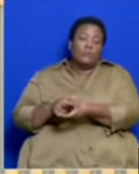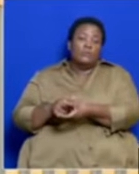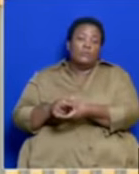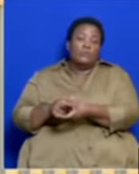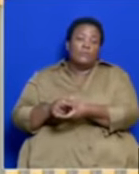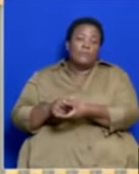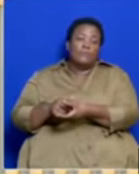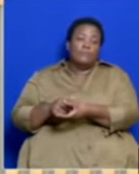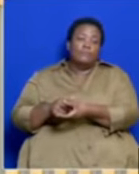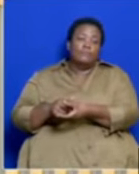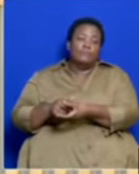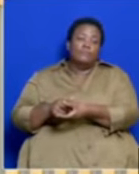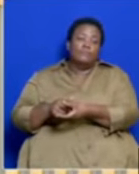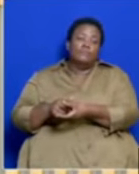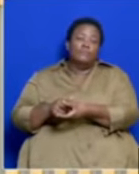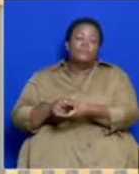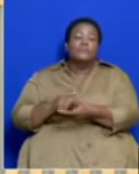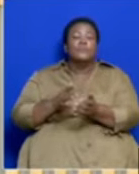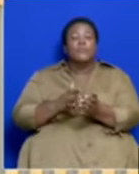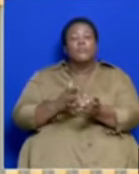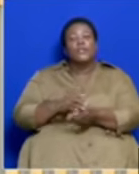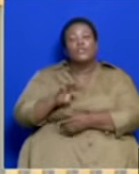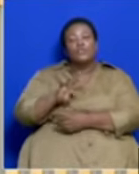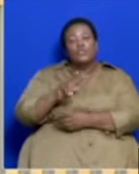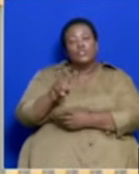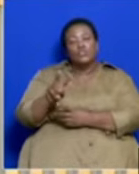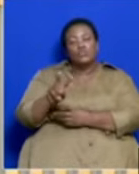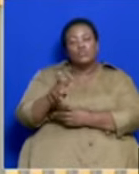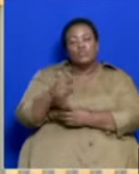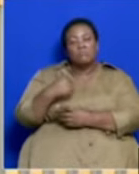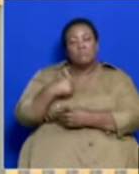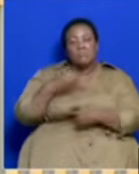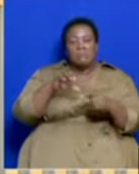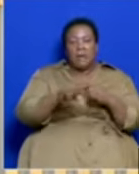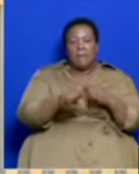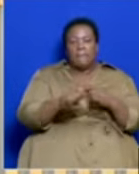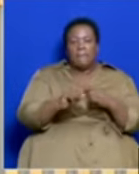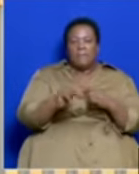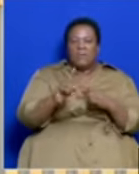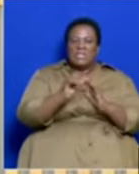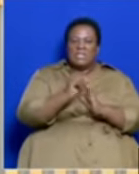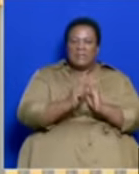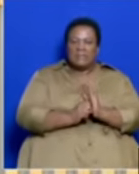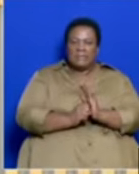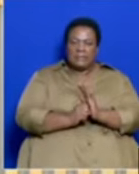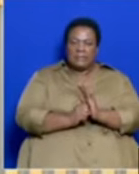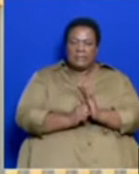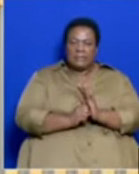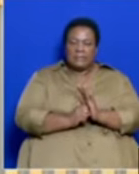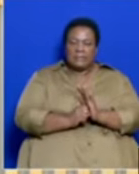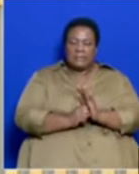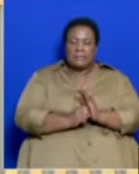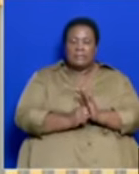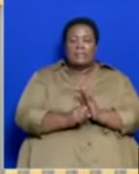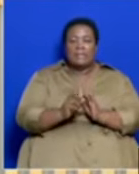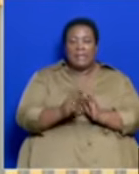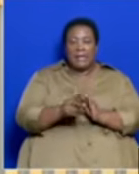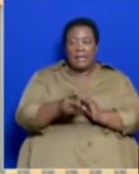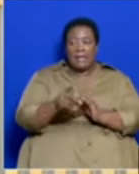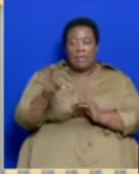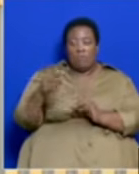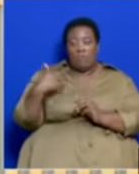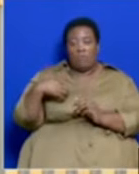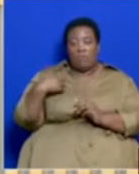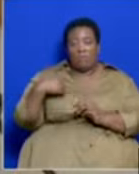At page 42, I find a statement, again on the Ekurhuleni Metropolitan Police Integrity